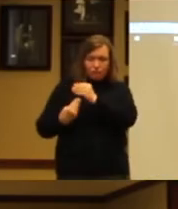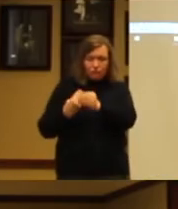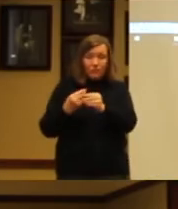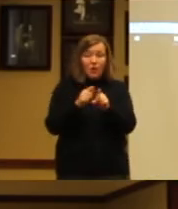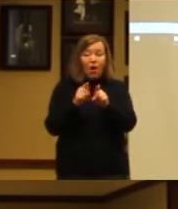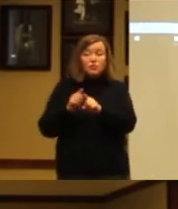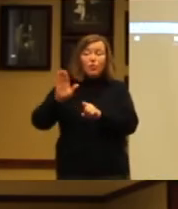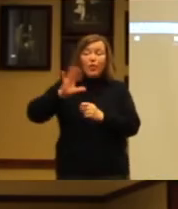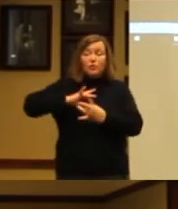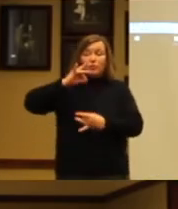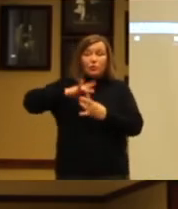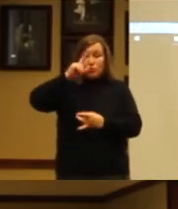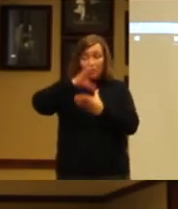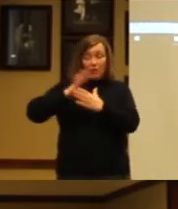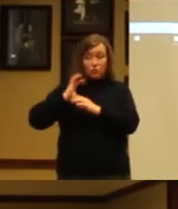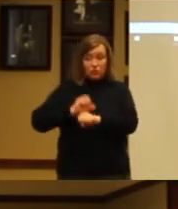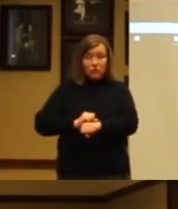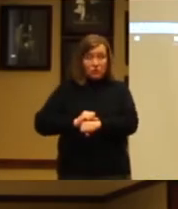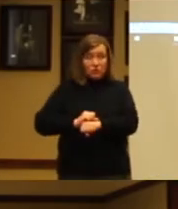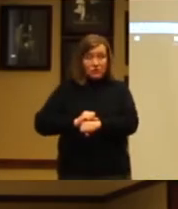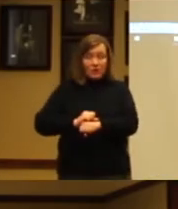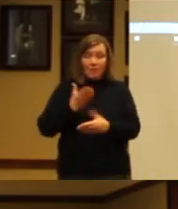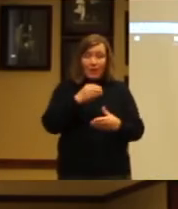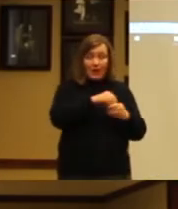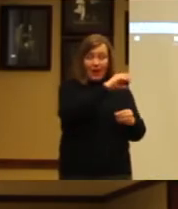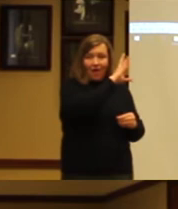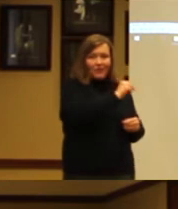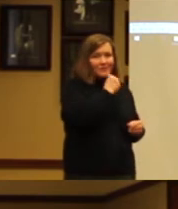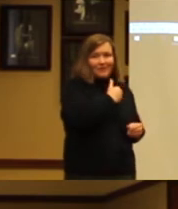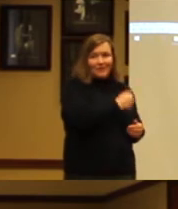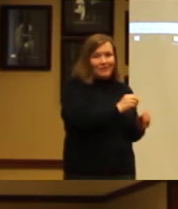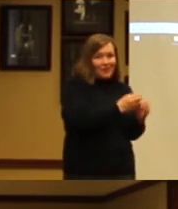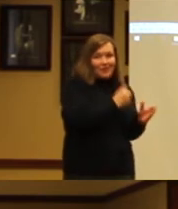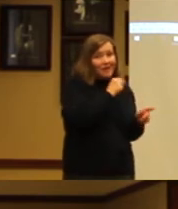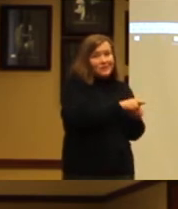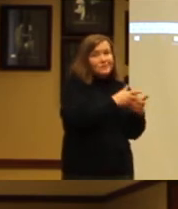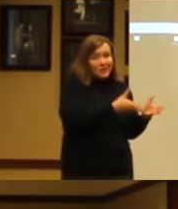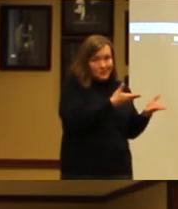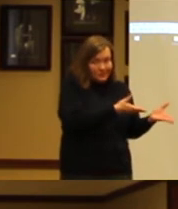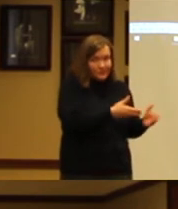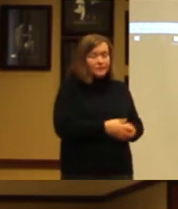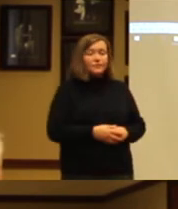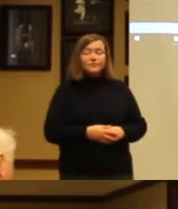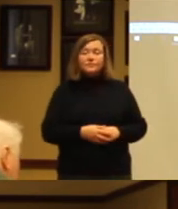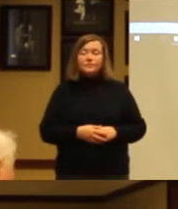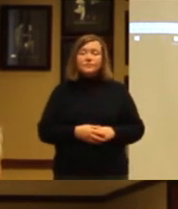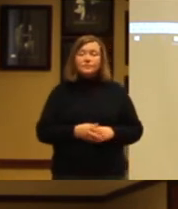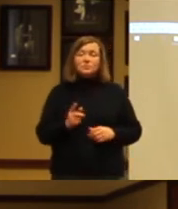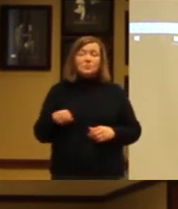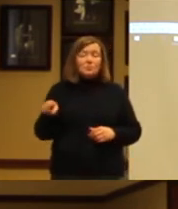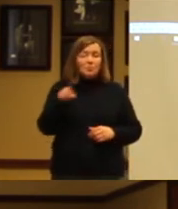spiritual traditions that perhaps in Africa you don't find as much. Okay, and so you're going to see